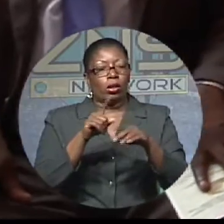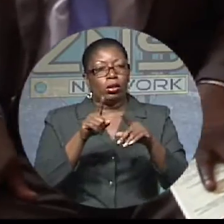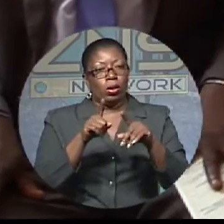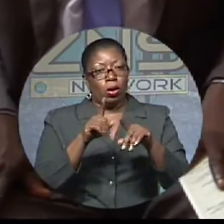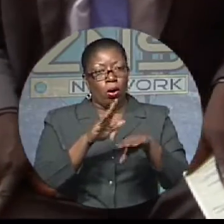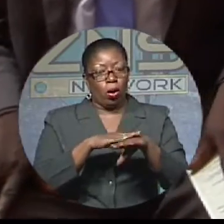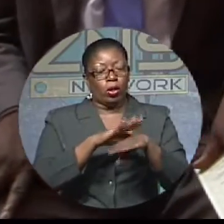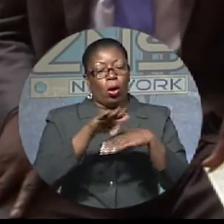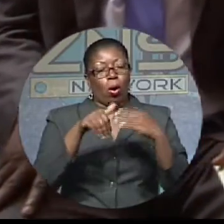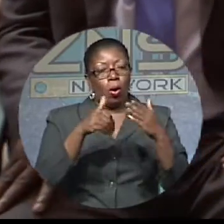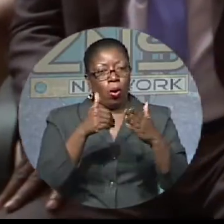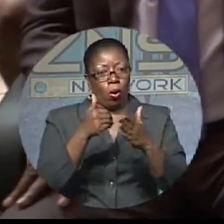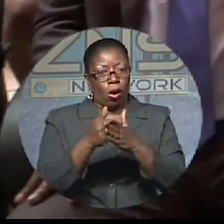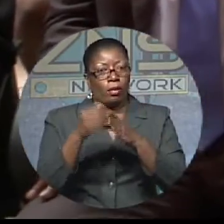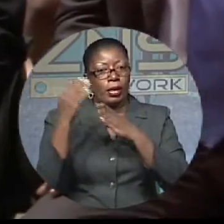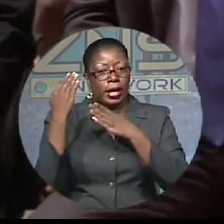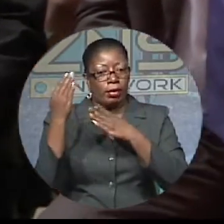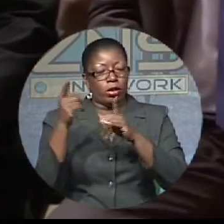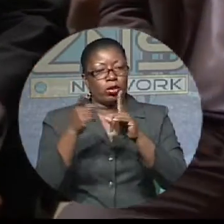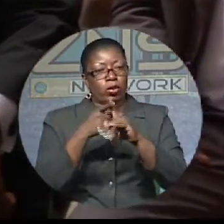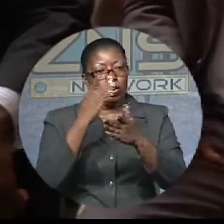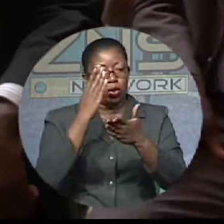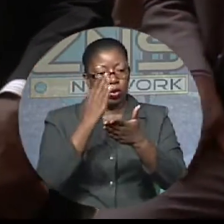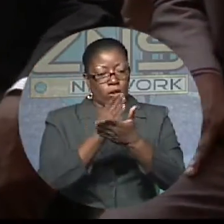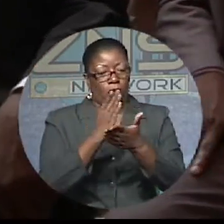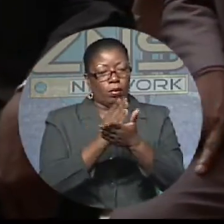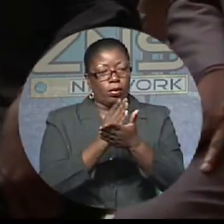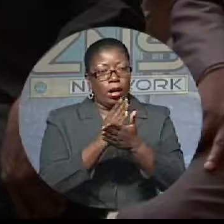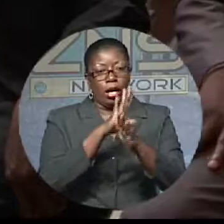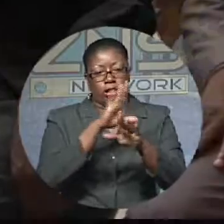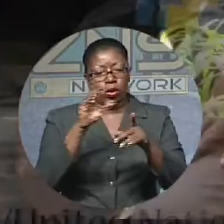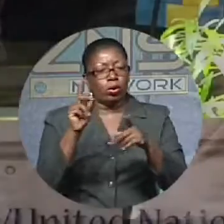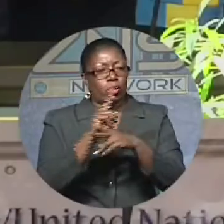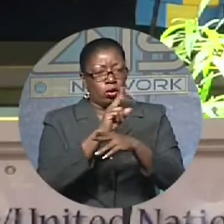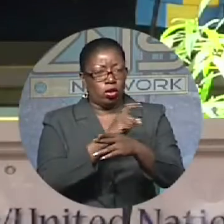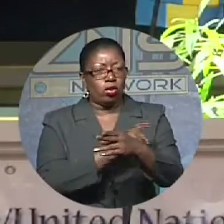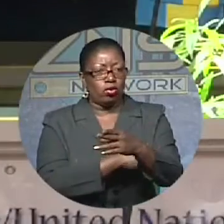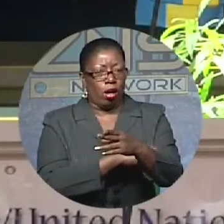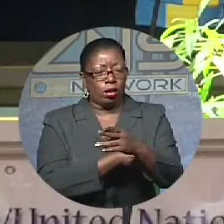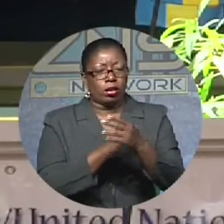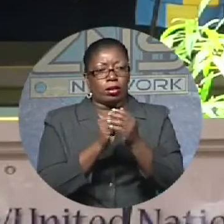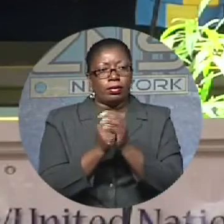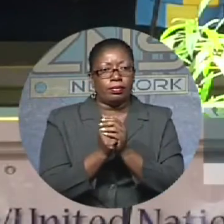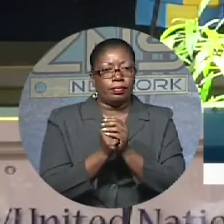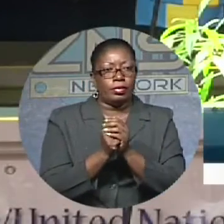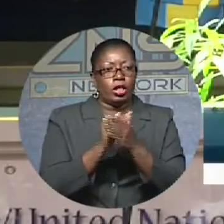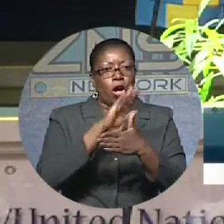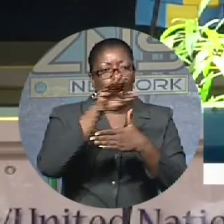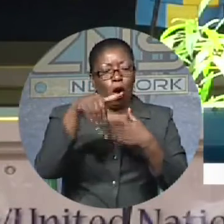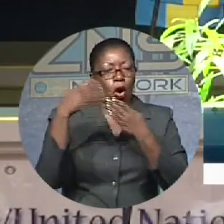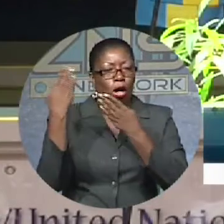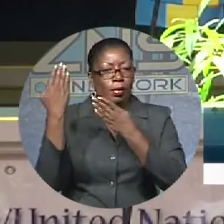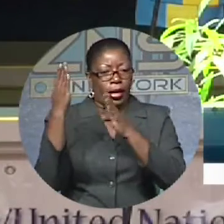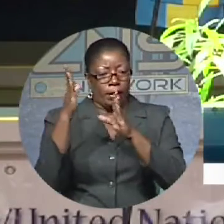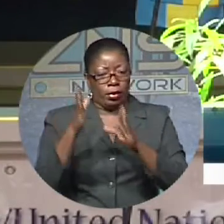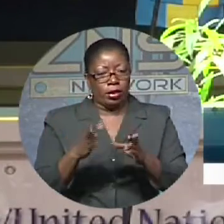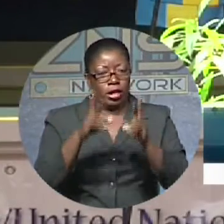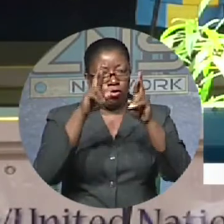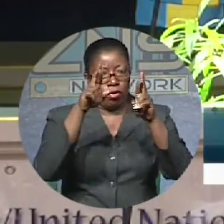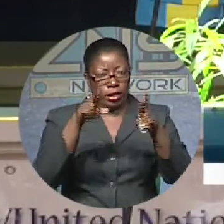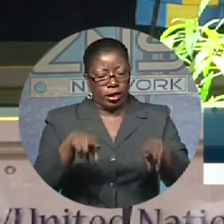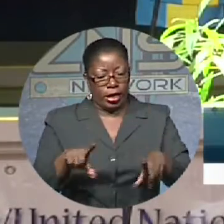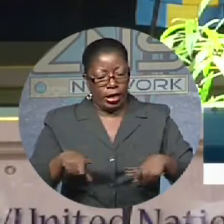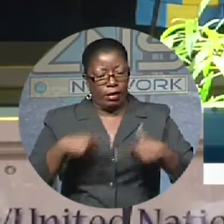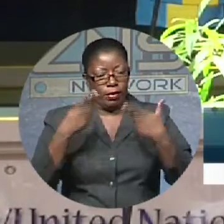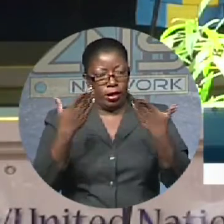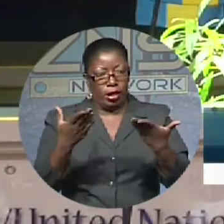to refrain from drug use as he officially opened the event. The call goes out to all Bahamians and residents of our country not